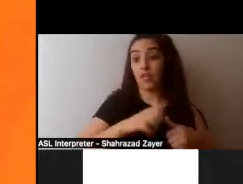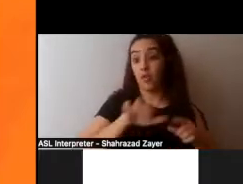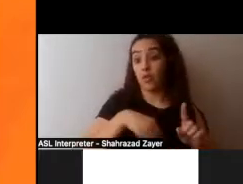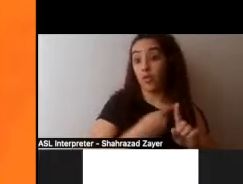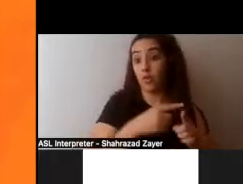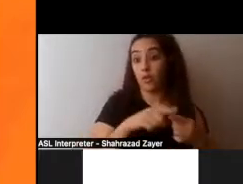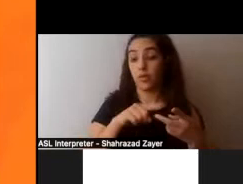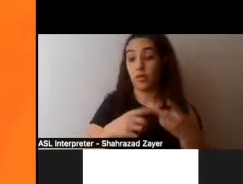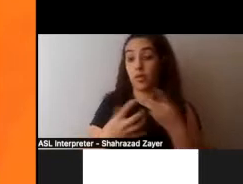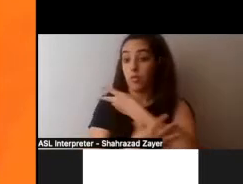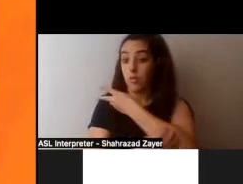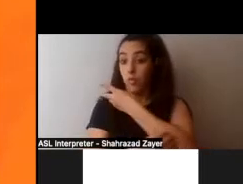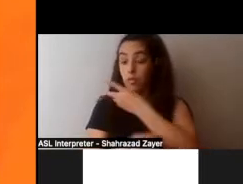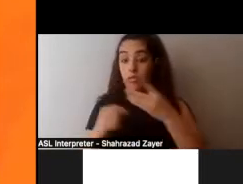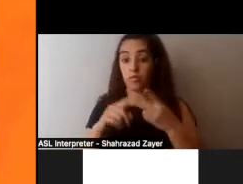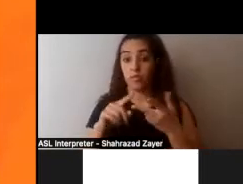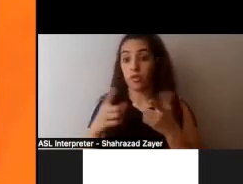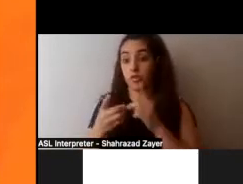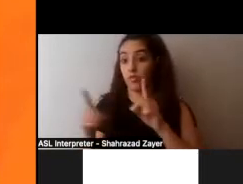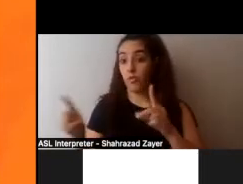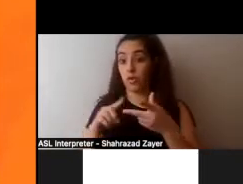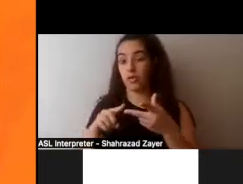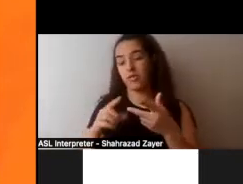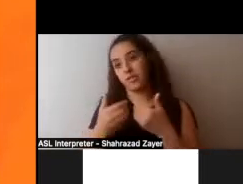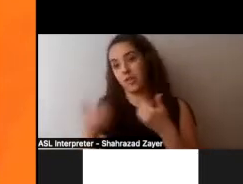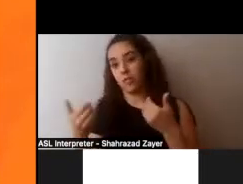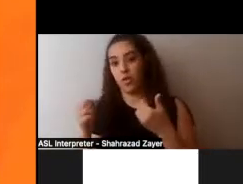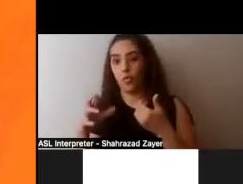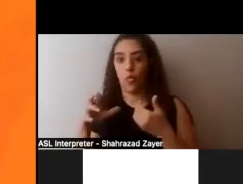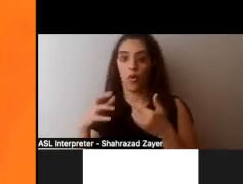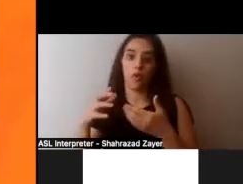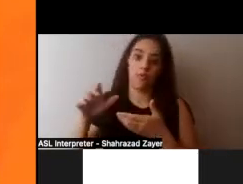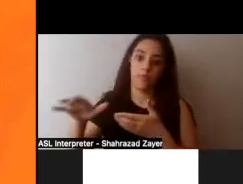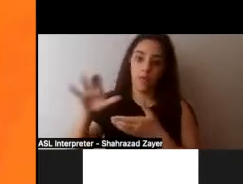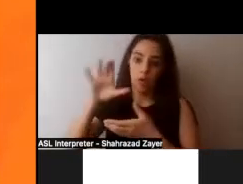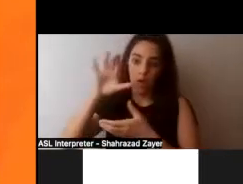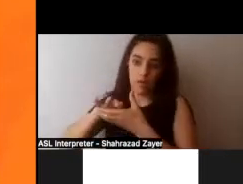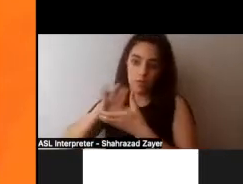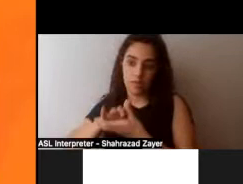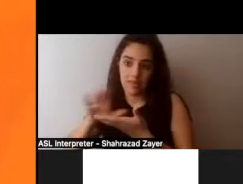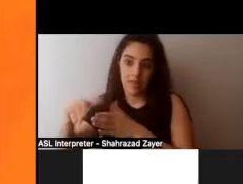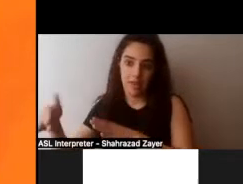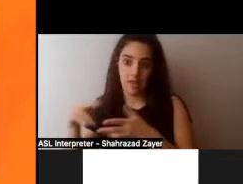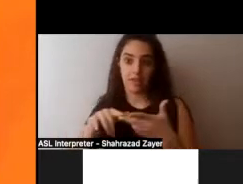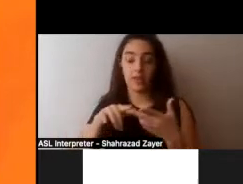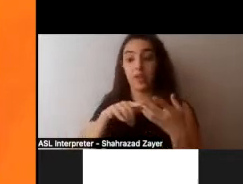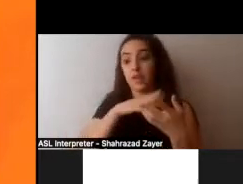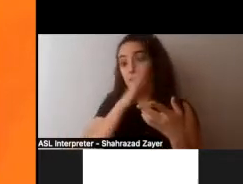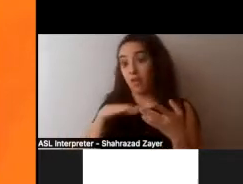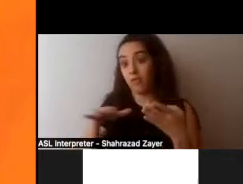divorced, separated, or widowed, never married, have a disability, or